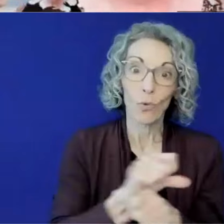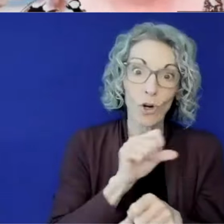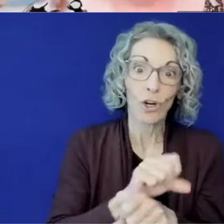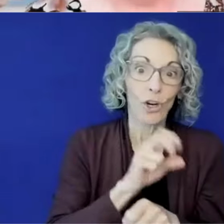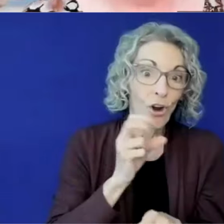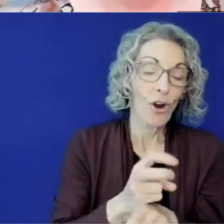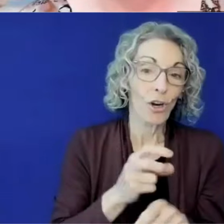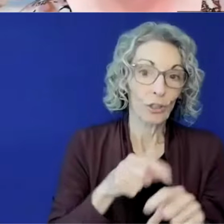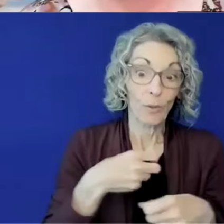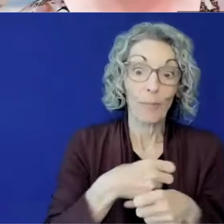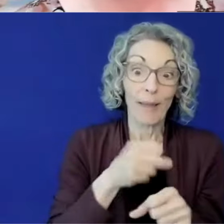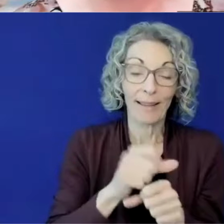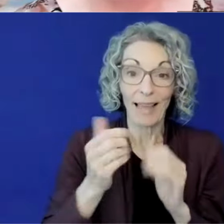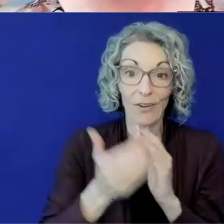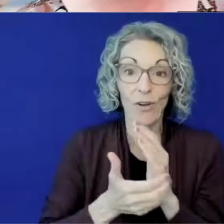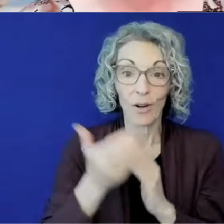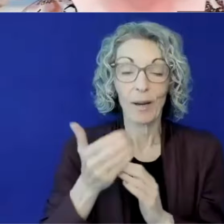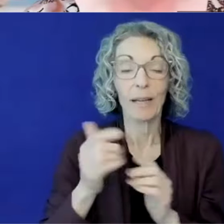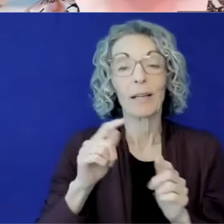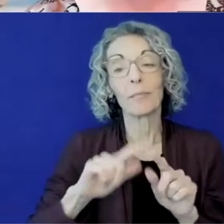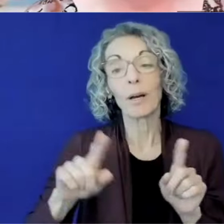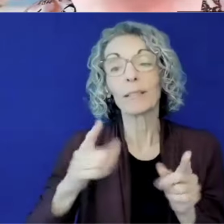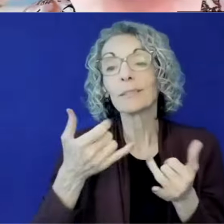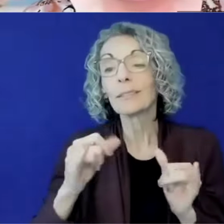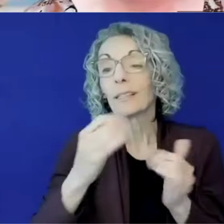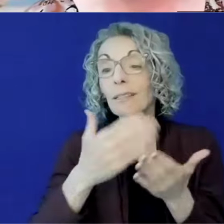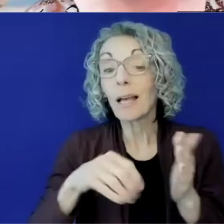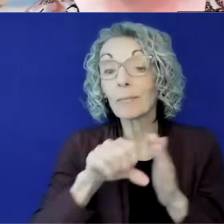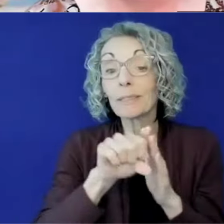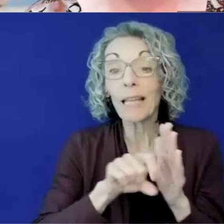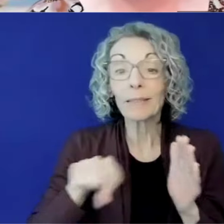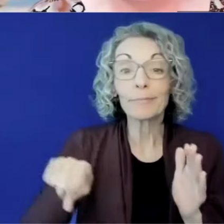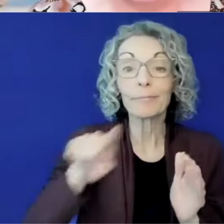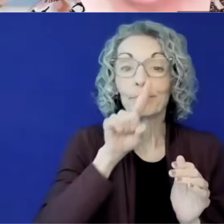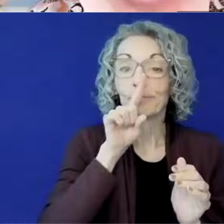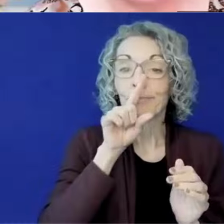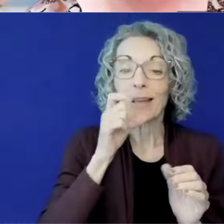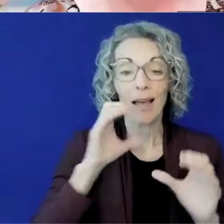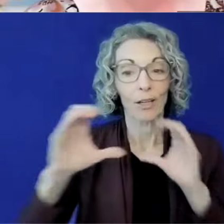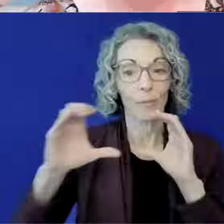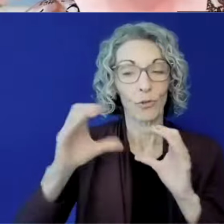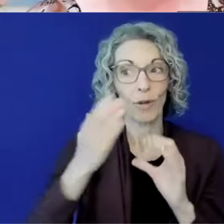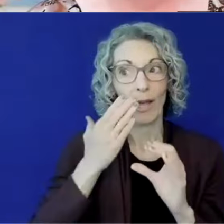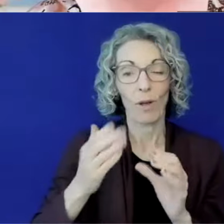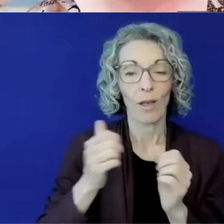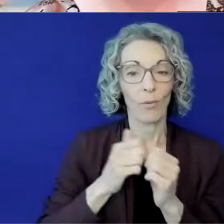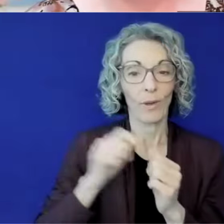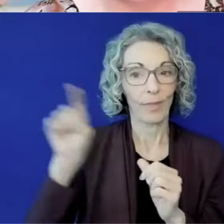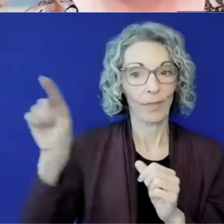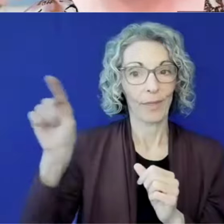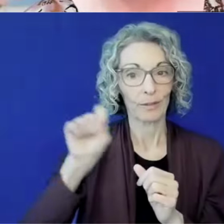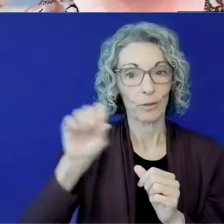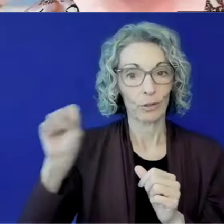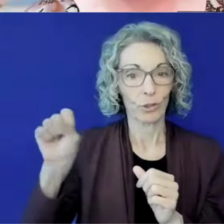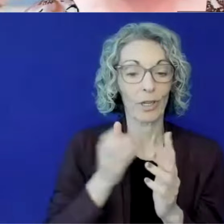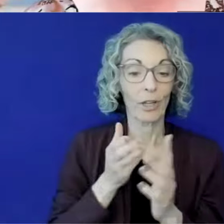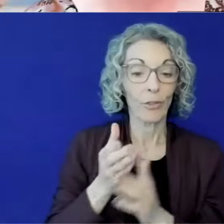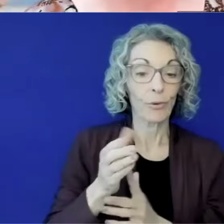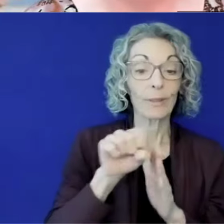automatic, but there are still some states that don't communicate well with Social Security through their state